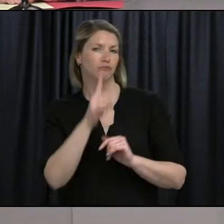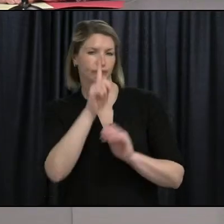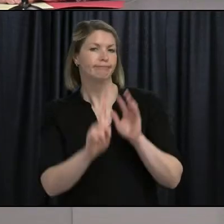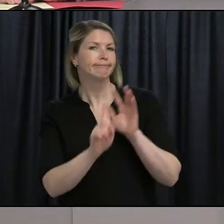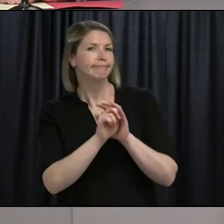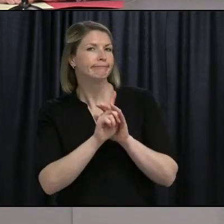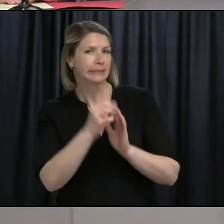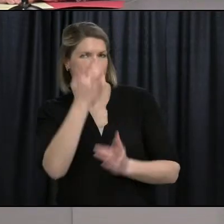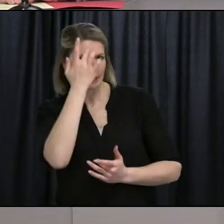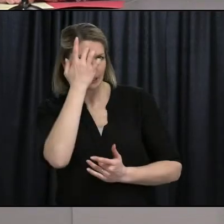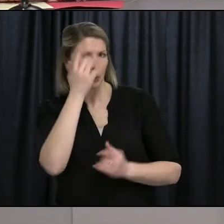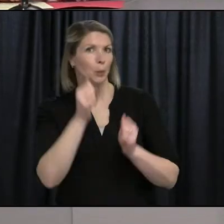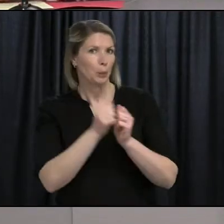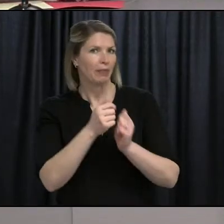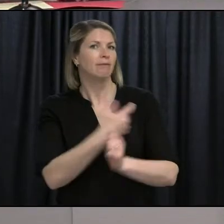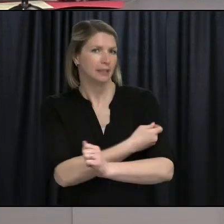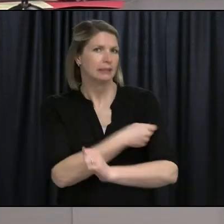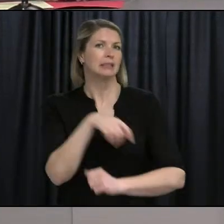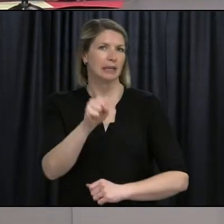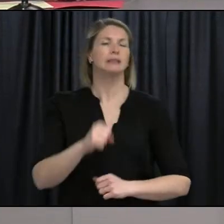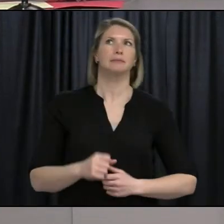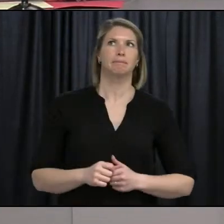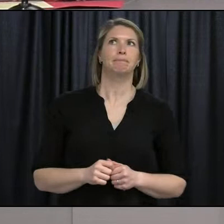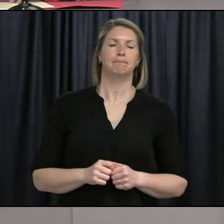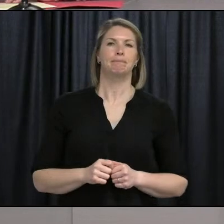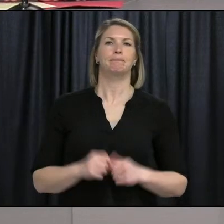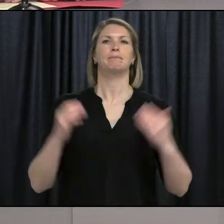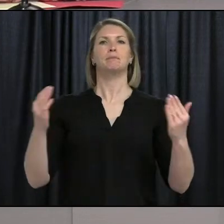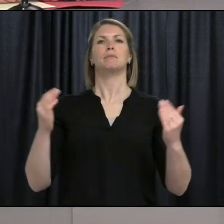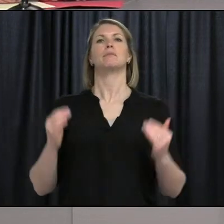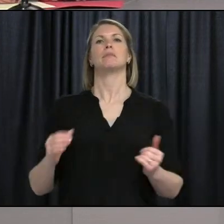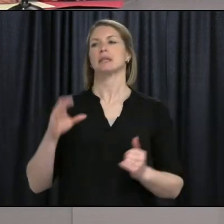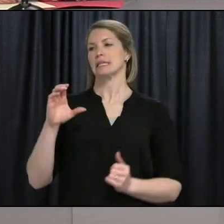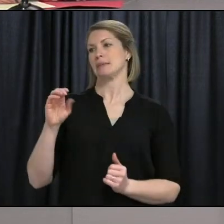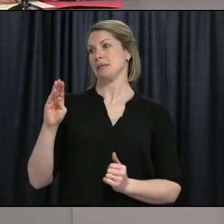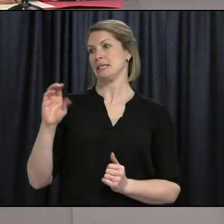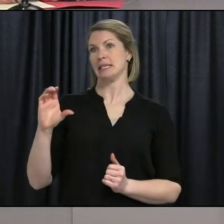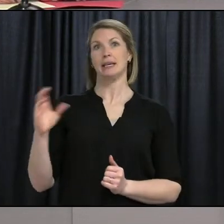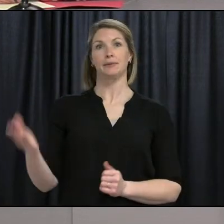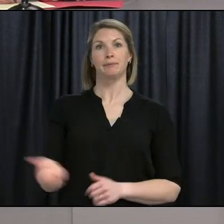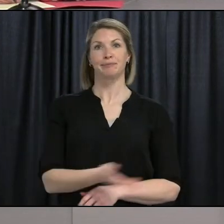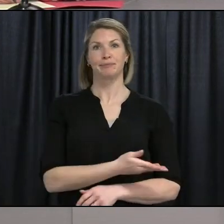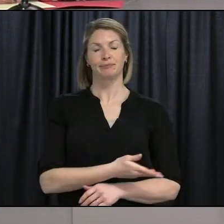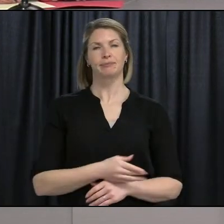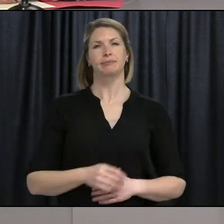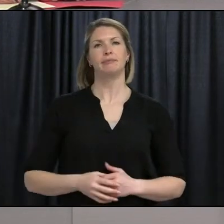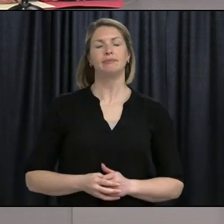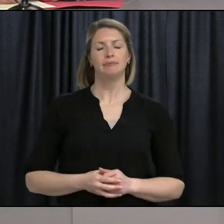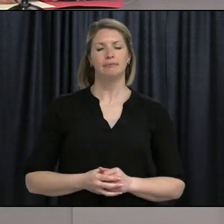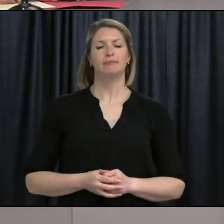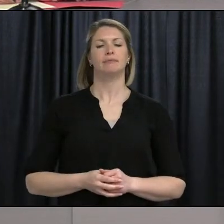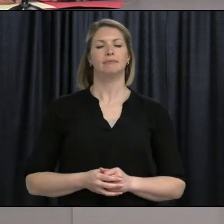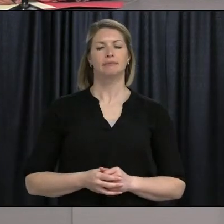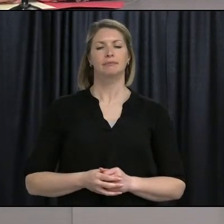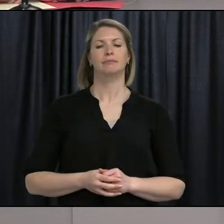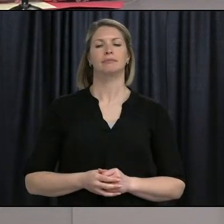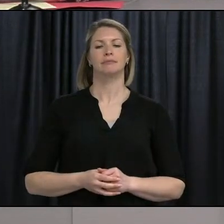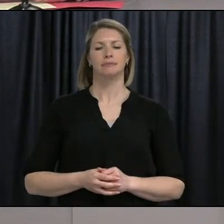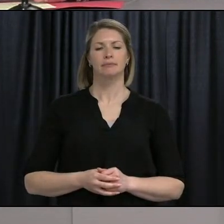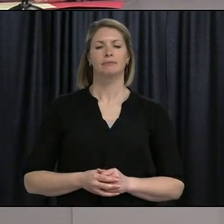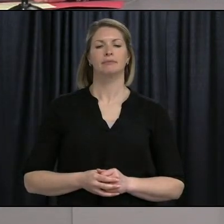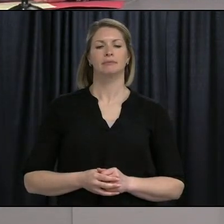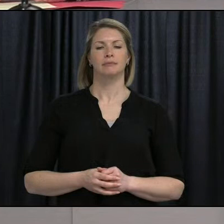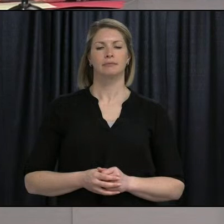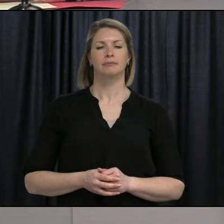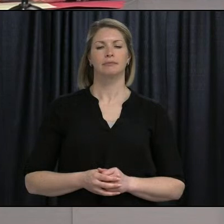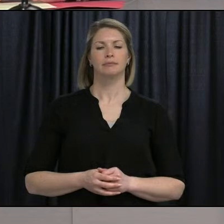Thank you. Our next questions are from Peter Cowan with CBC. Please go ahead. So far, the